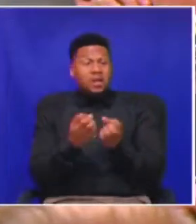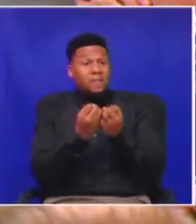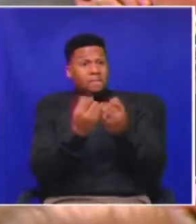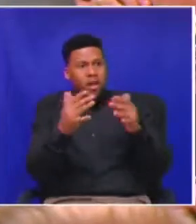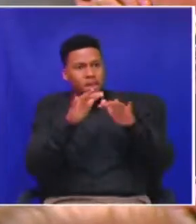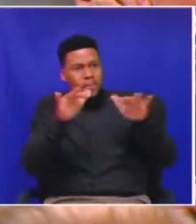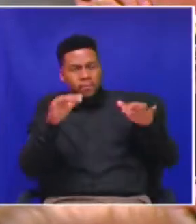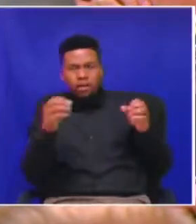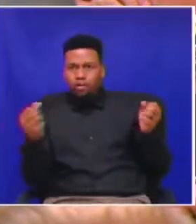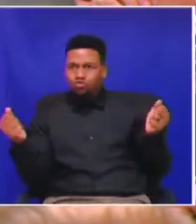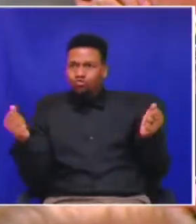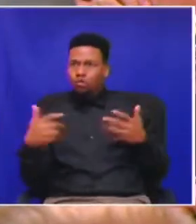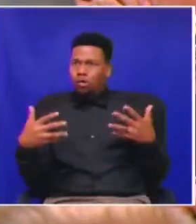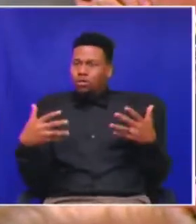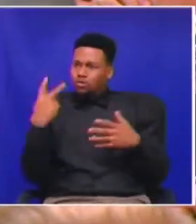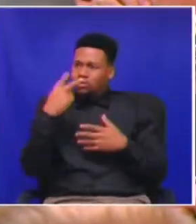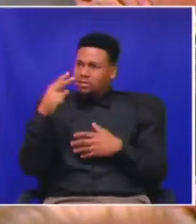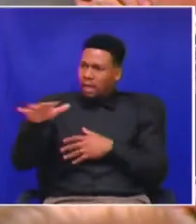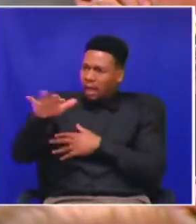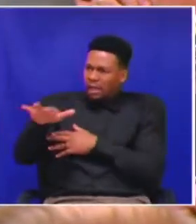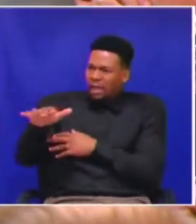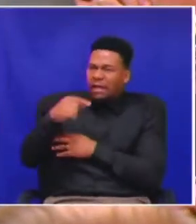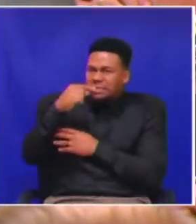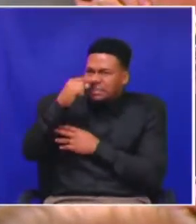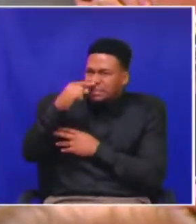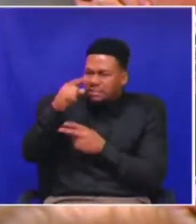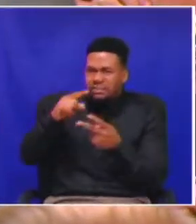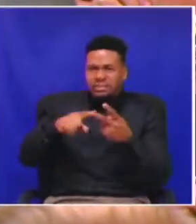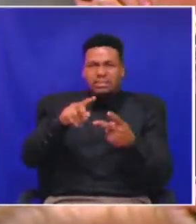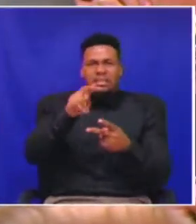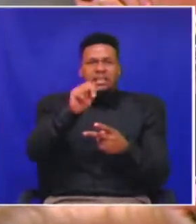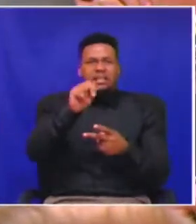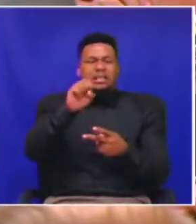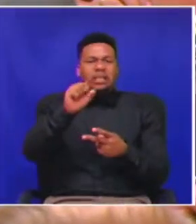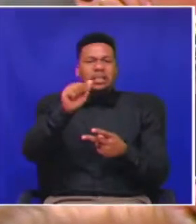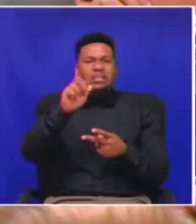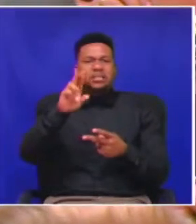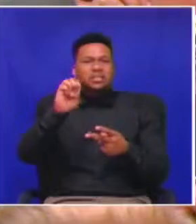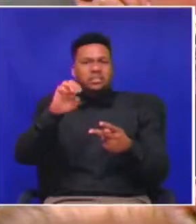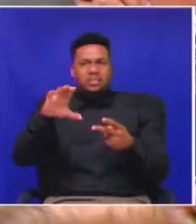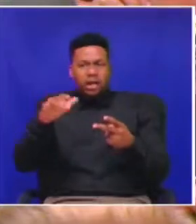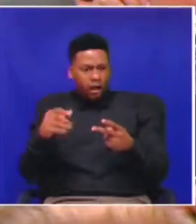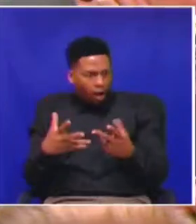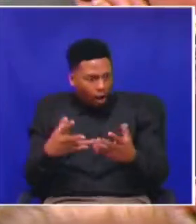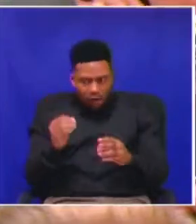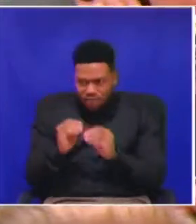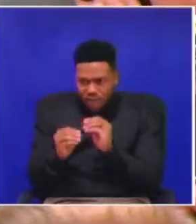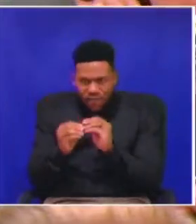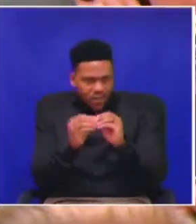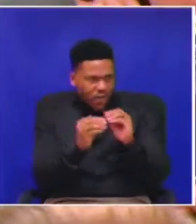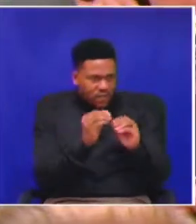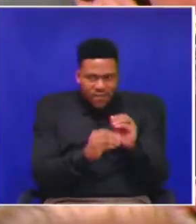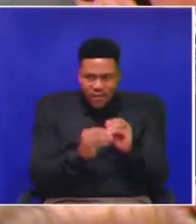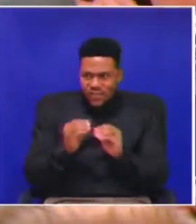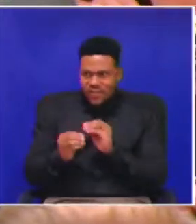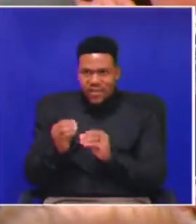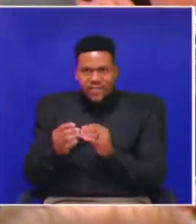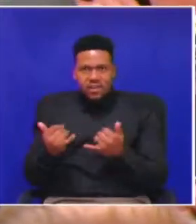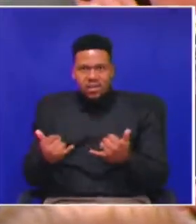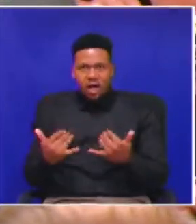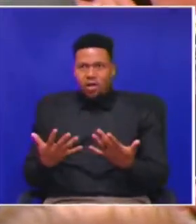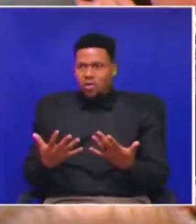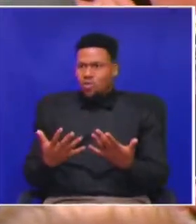as Sandton and Nasrec and main arterial roads being fixed and upgraded as part of a beautification campaign by